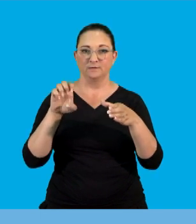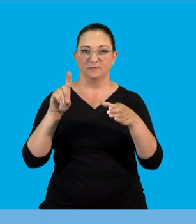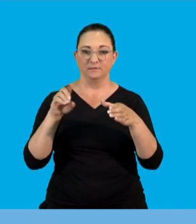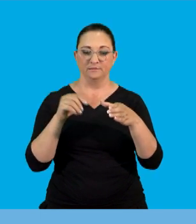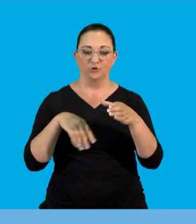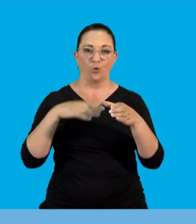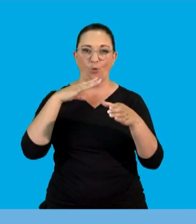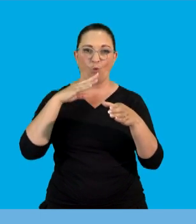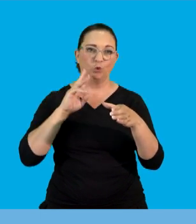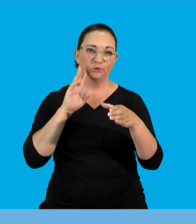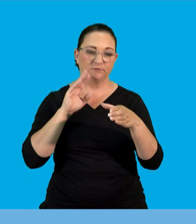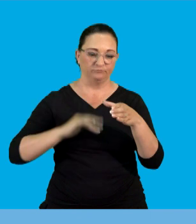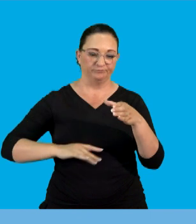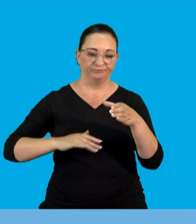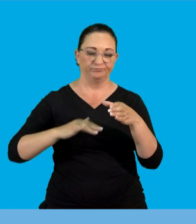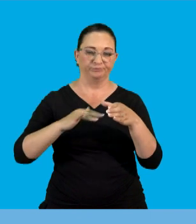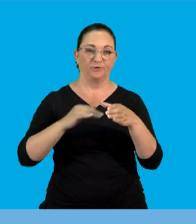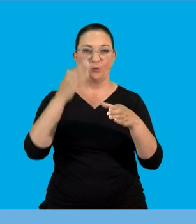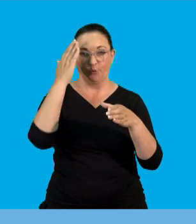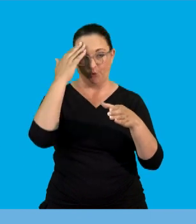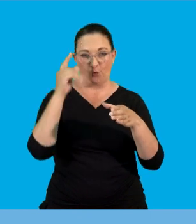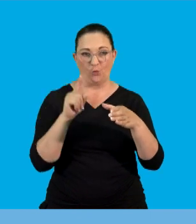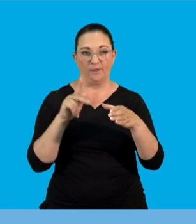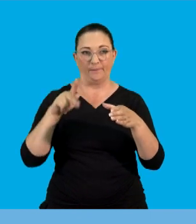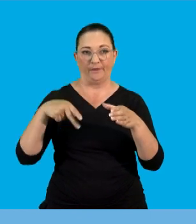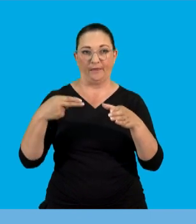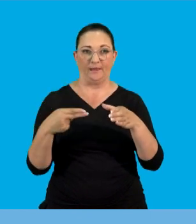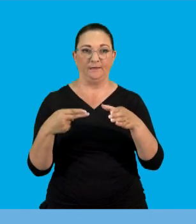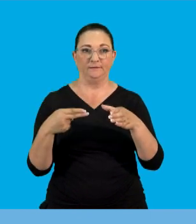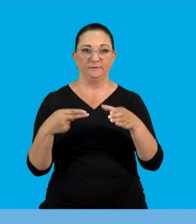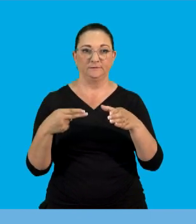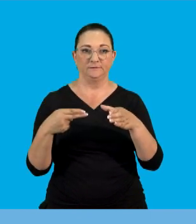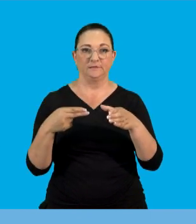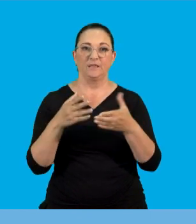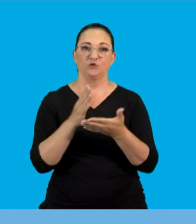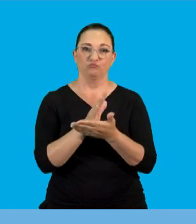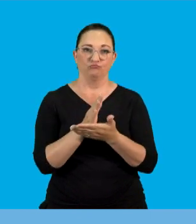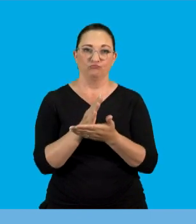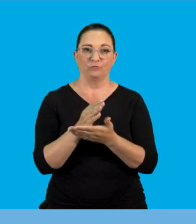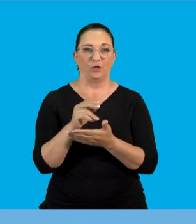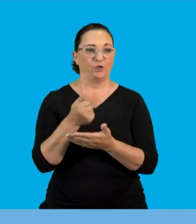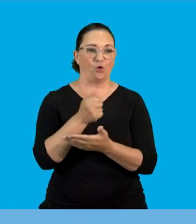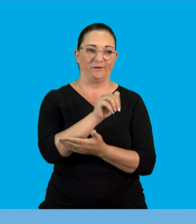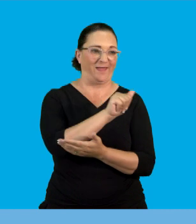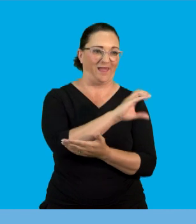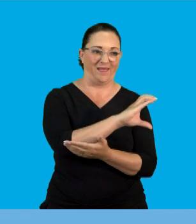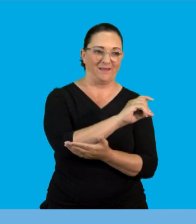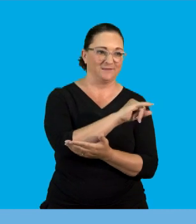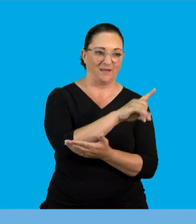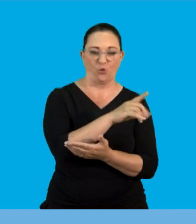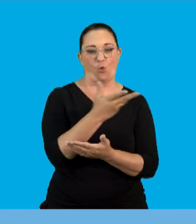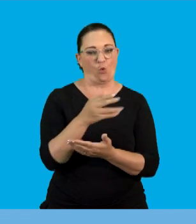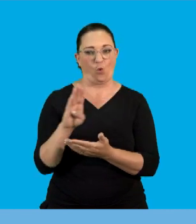Now, with that in mind, we need to answer the following question. What will be the pH of the clean distilled water? We